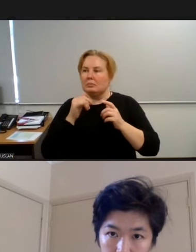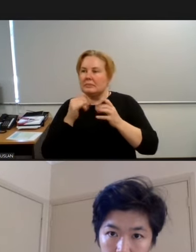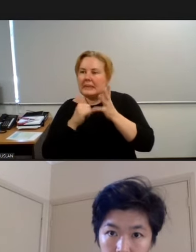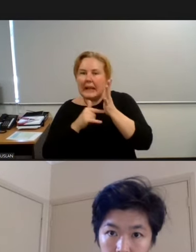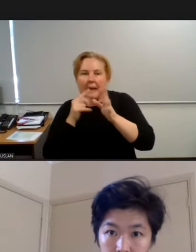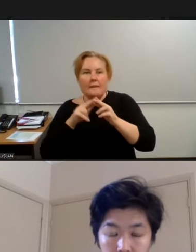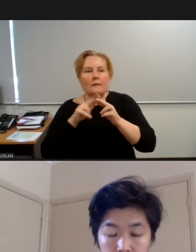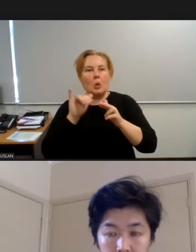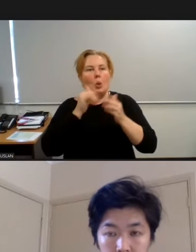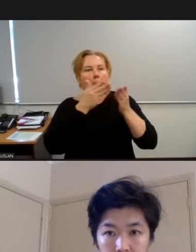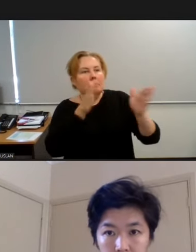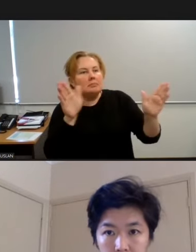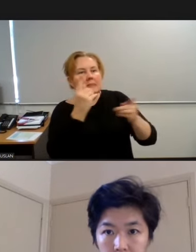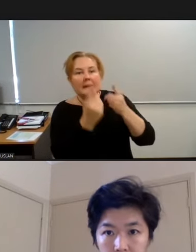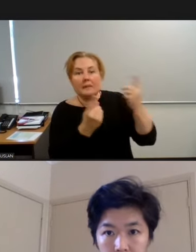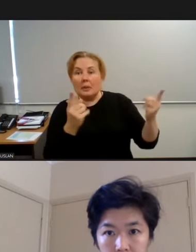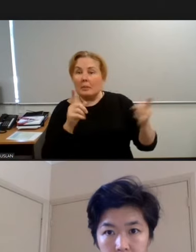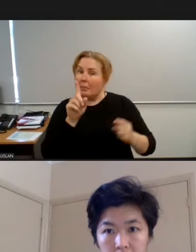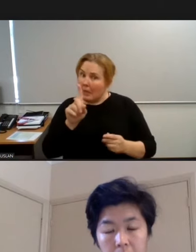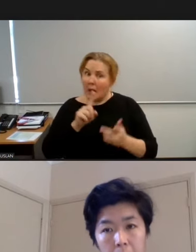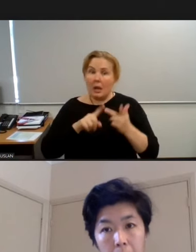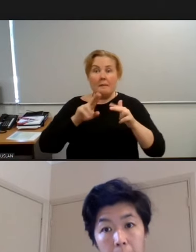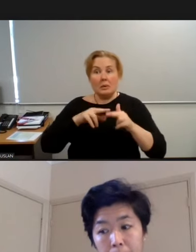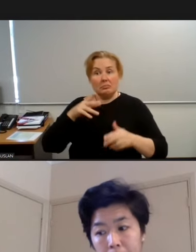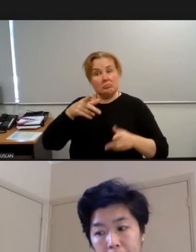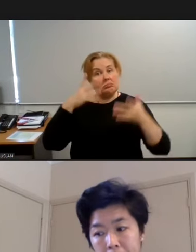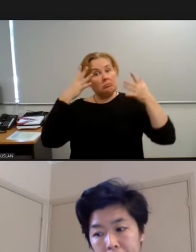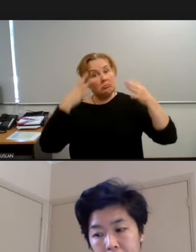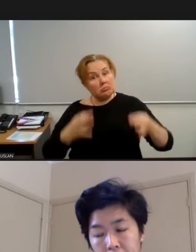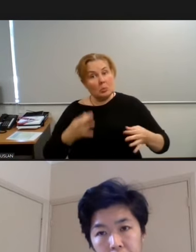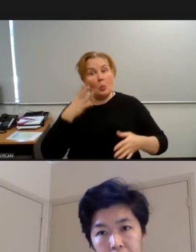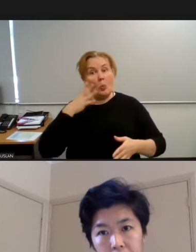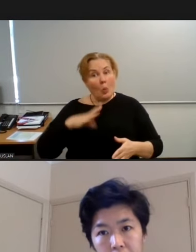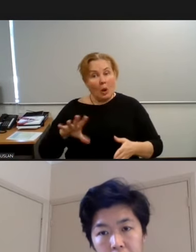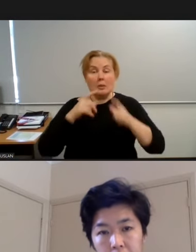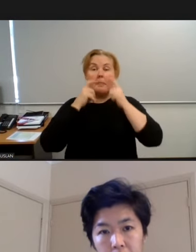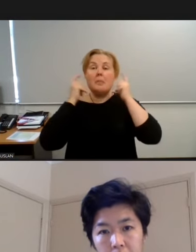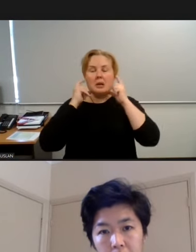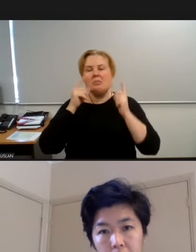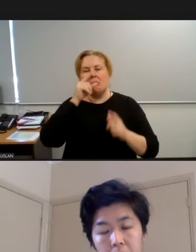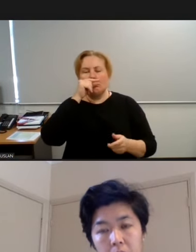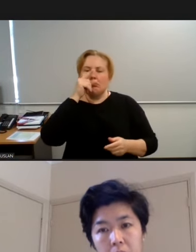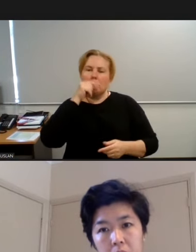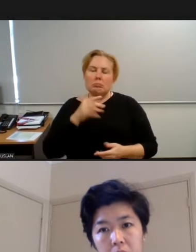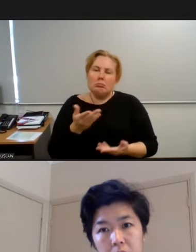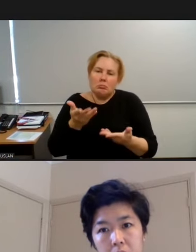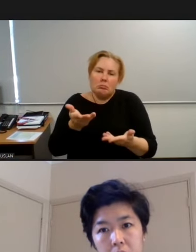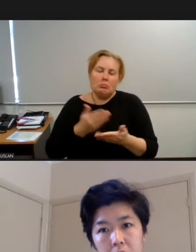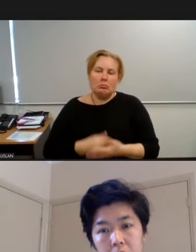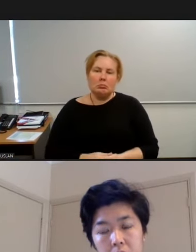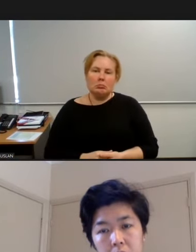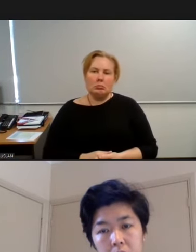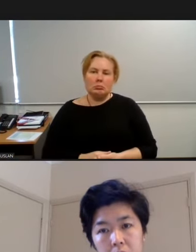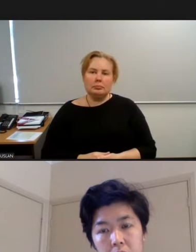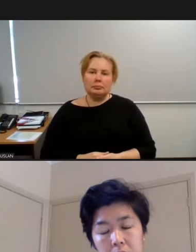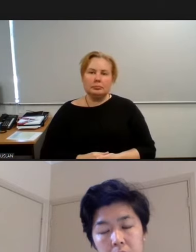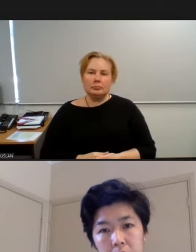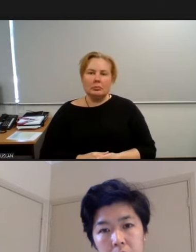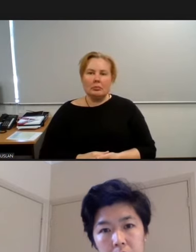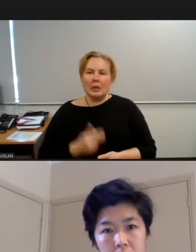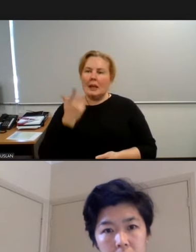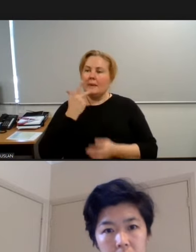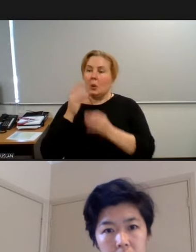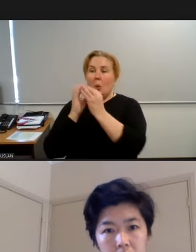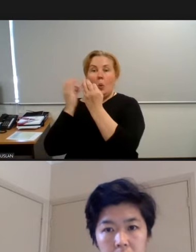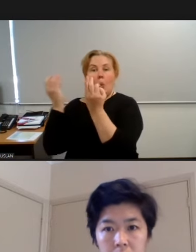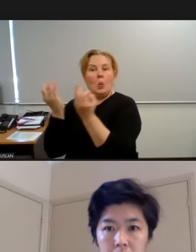if individuals choose to do so, then they can. I know what we're saying is that if organisations